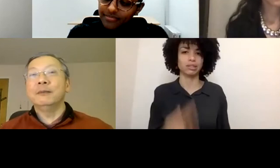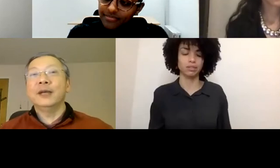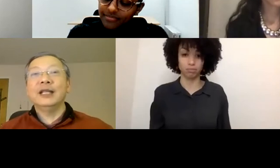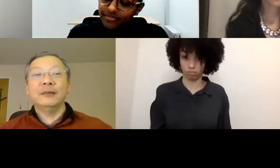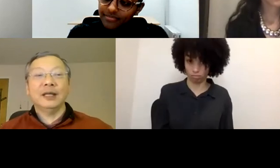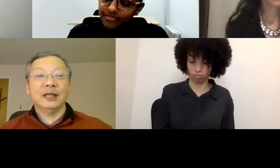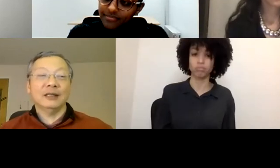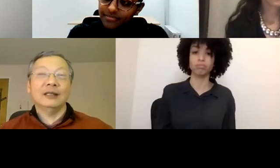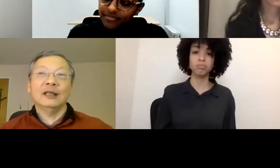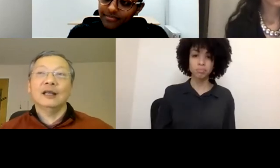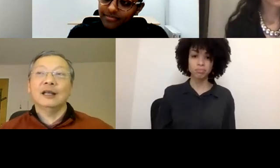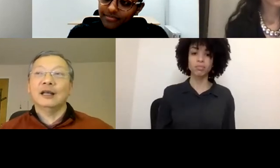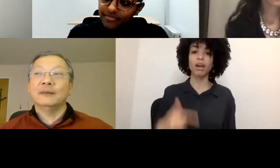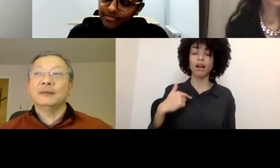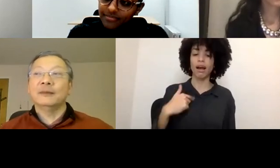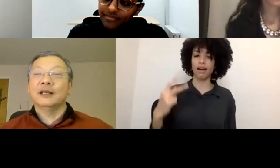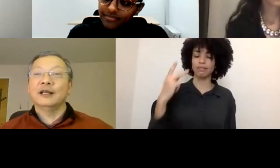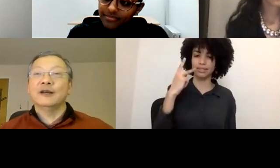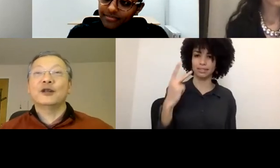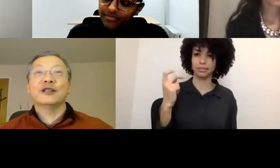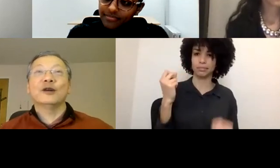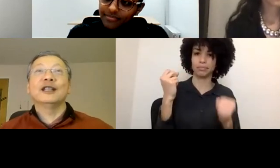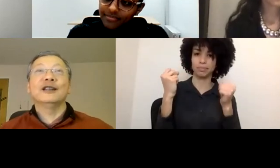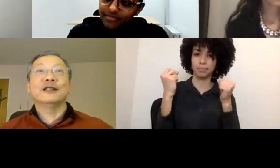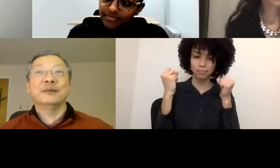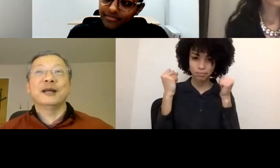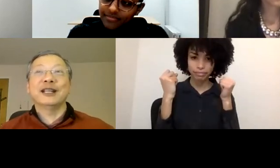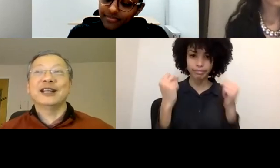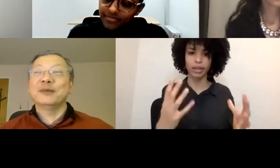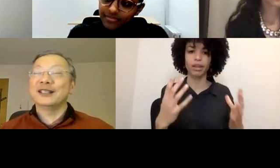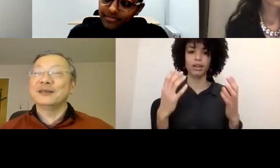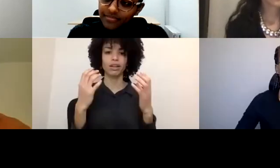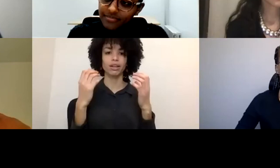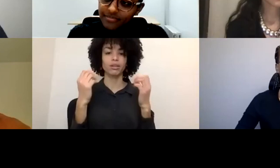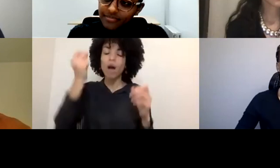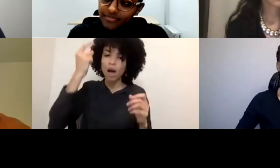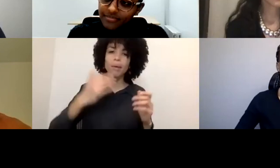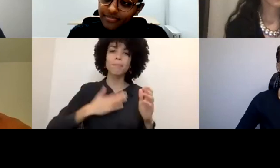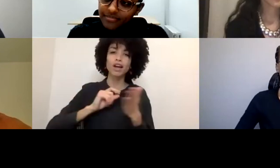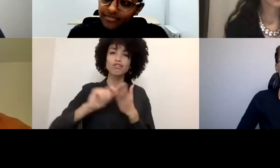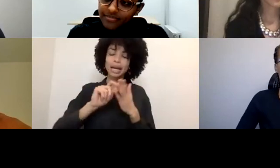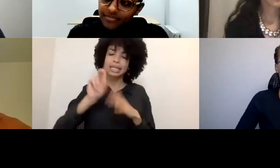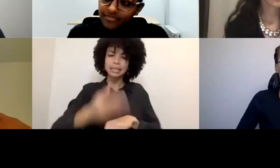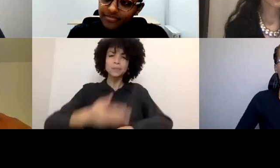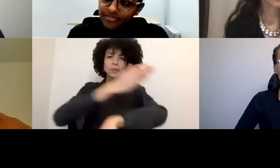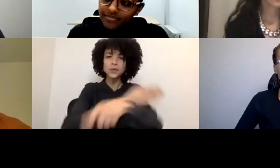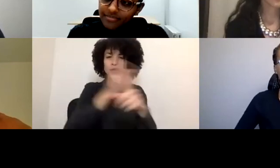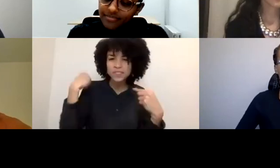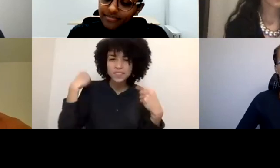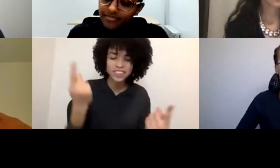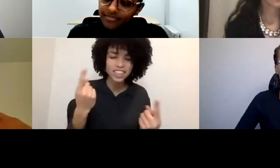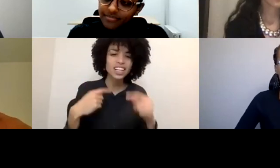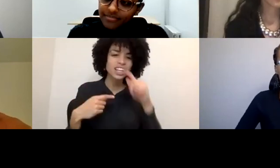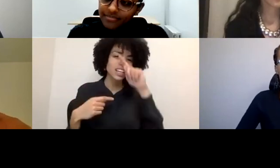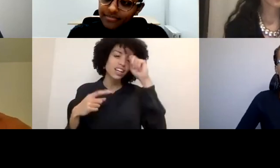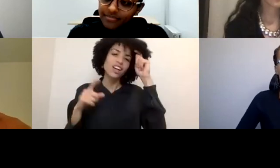seen many, of course, over the years, my writing got better. And fortunately, I also